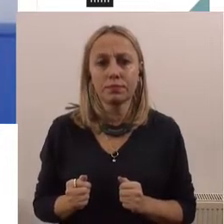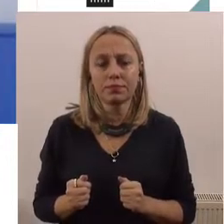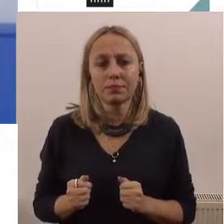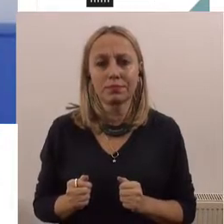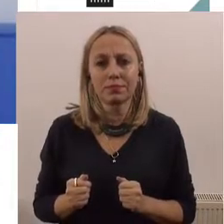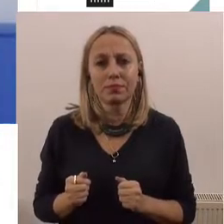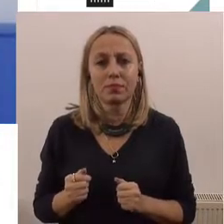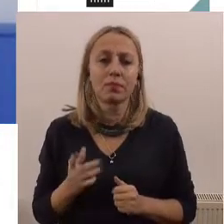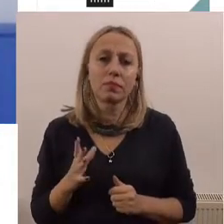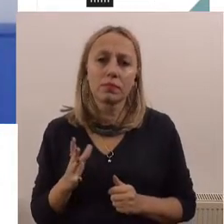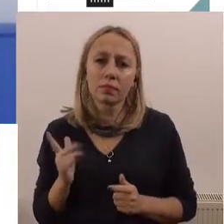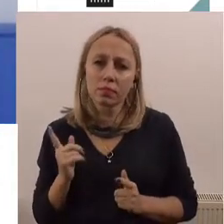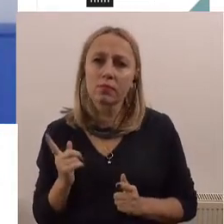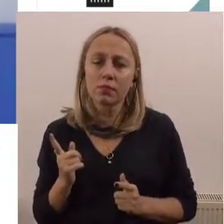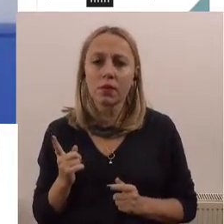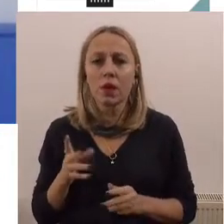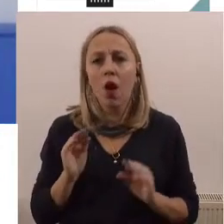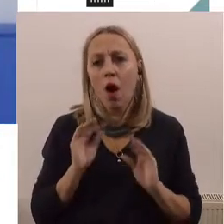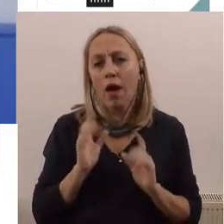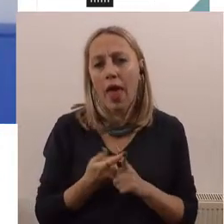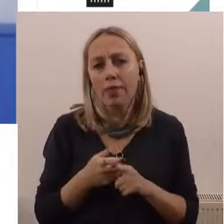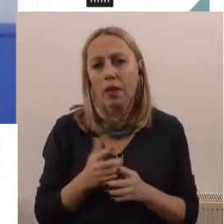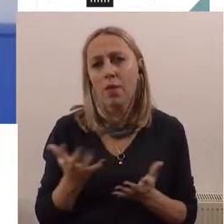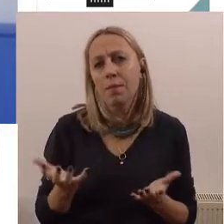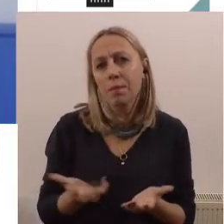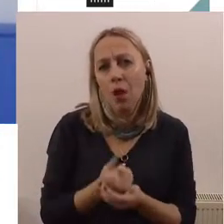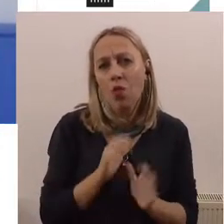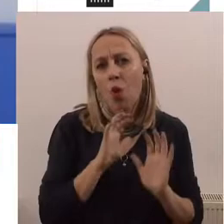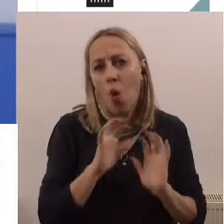but you can only work on